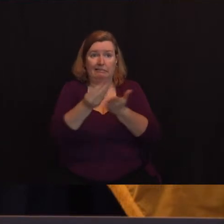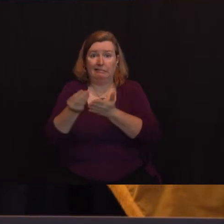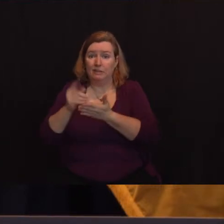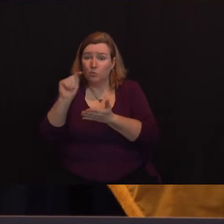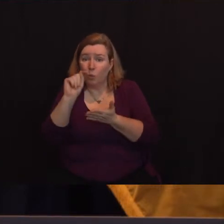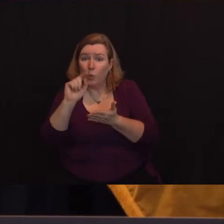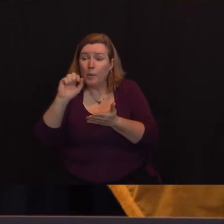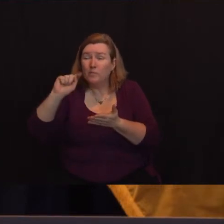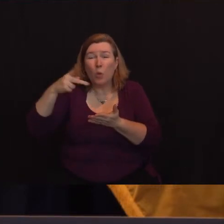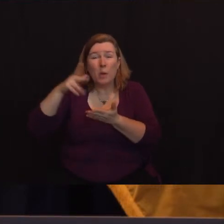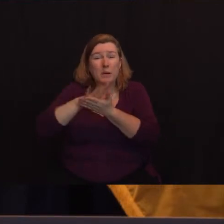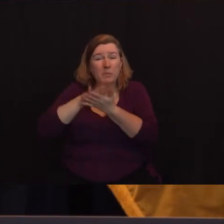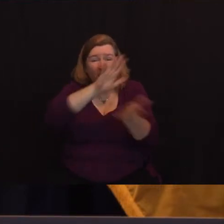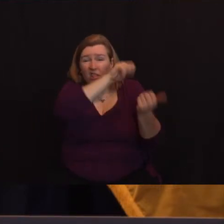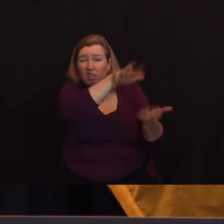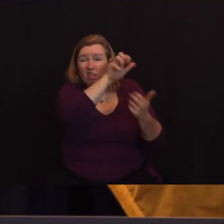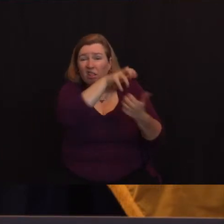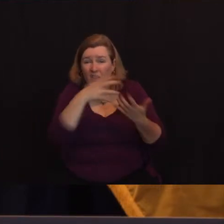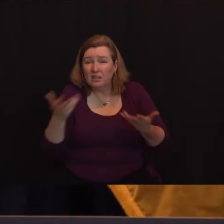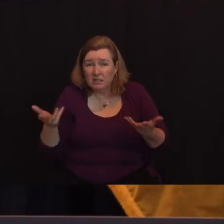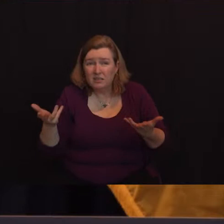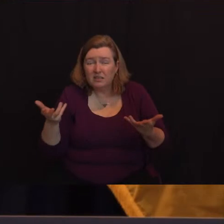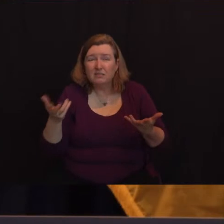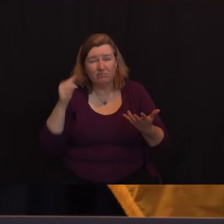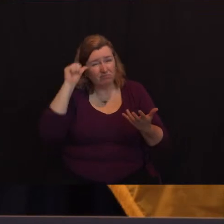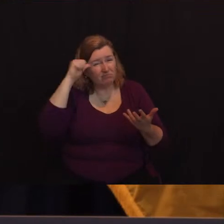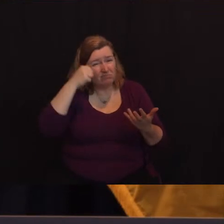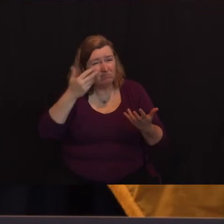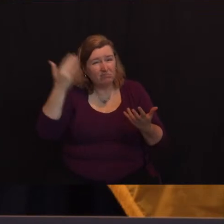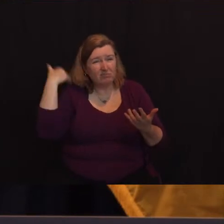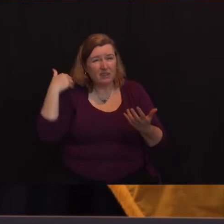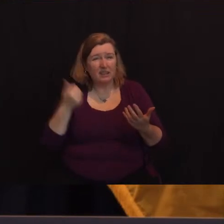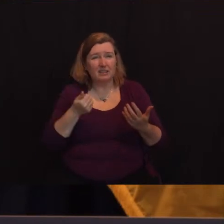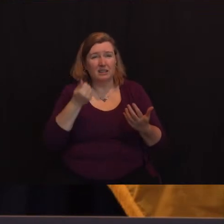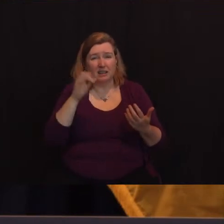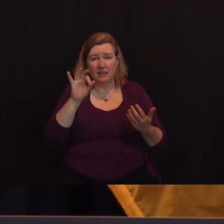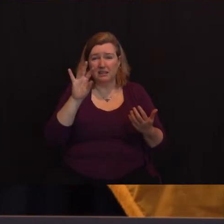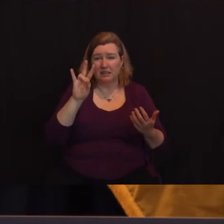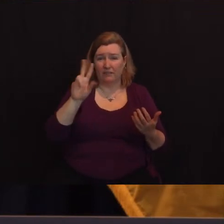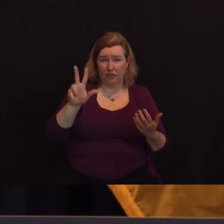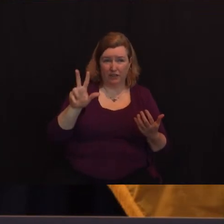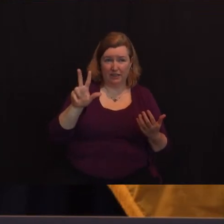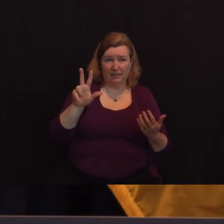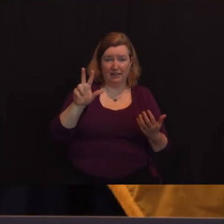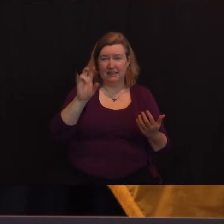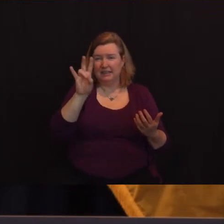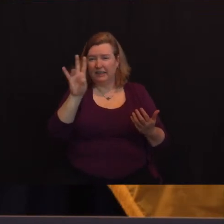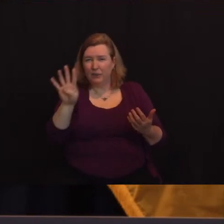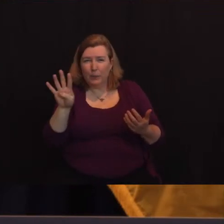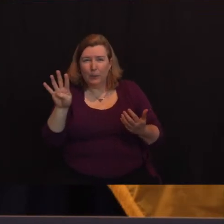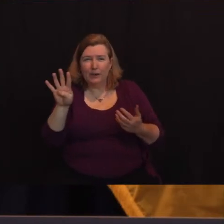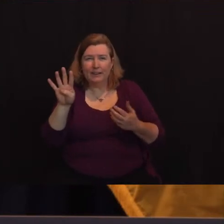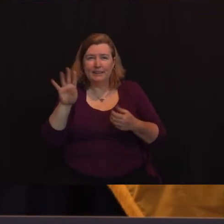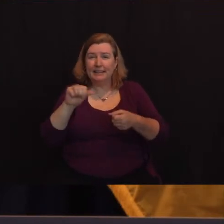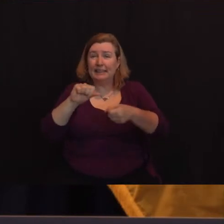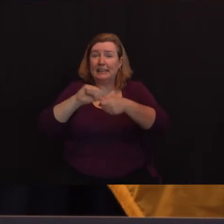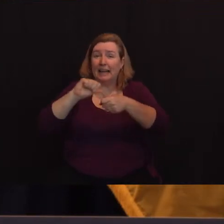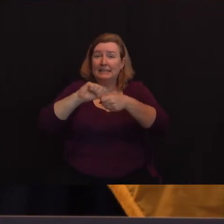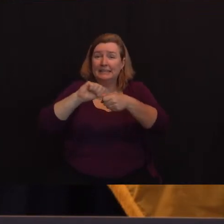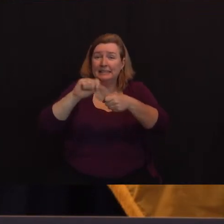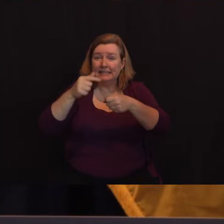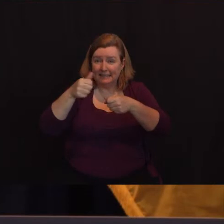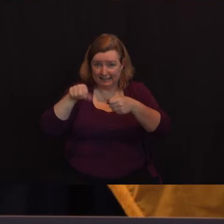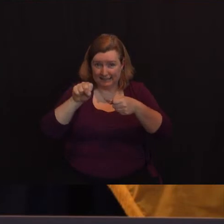paper. Anybody who has a memory of the 73, 74, Dave, oil embargoes and